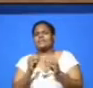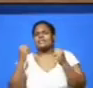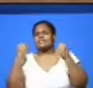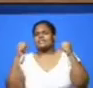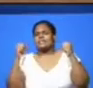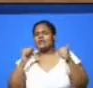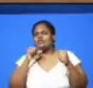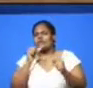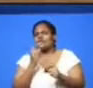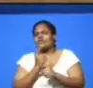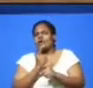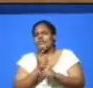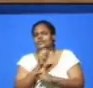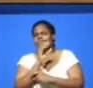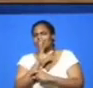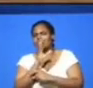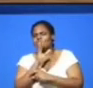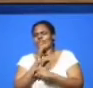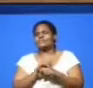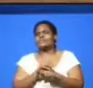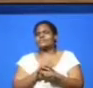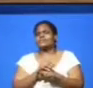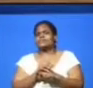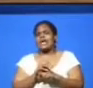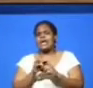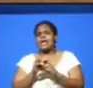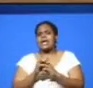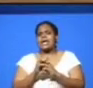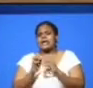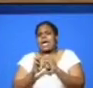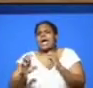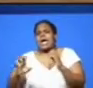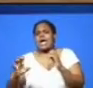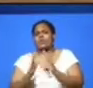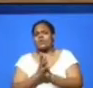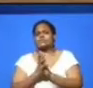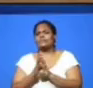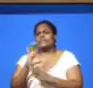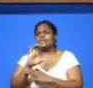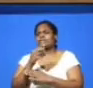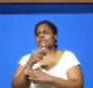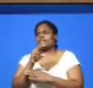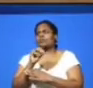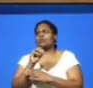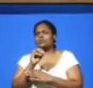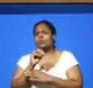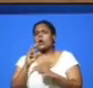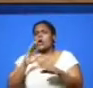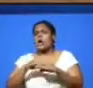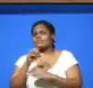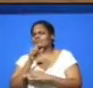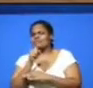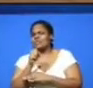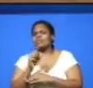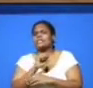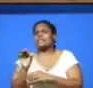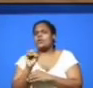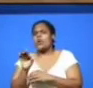until you get it right. If you take off the echo for me and get me back right where, when I'll tell you,